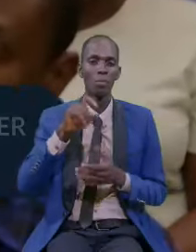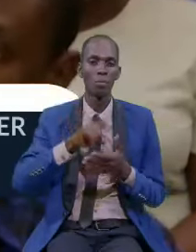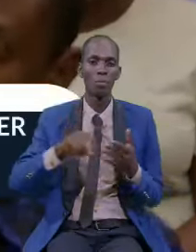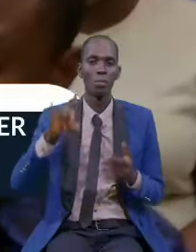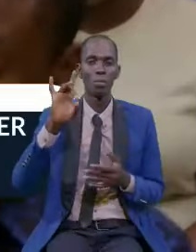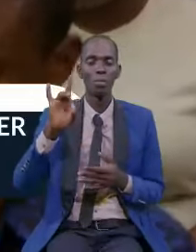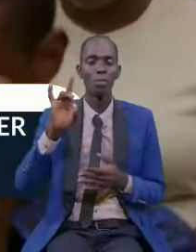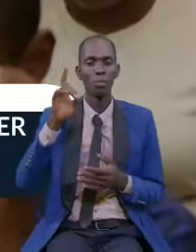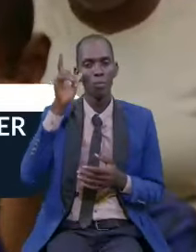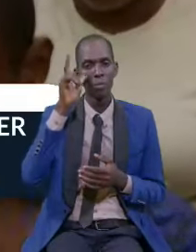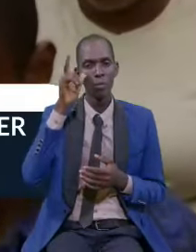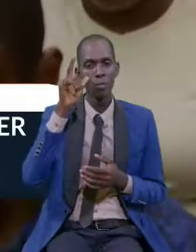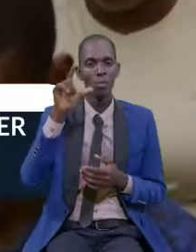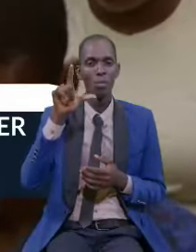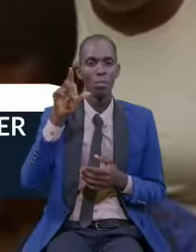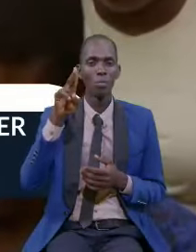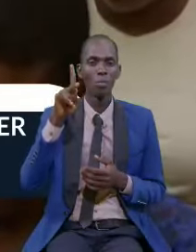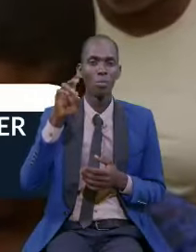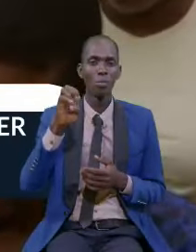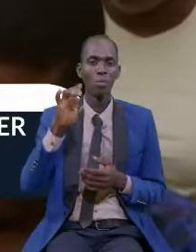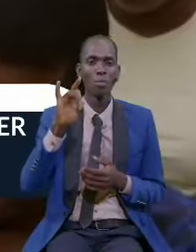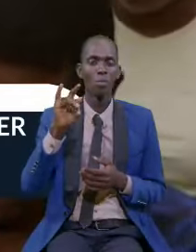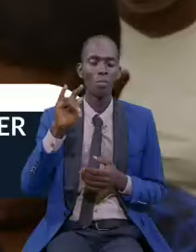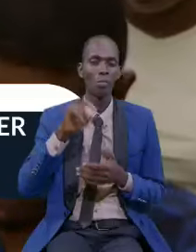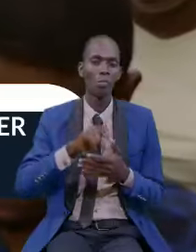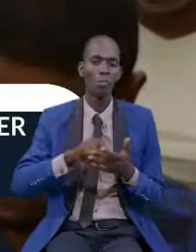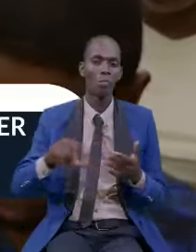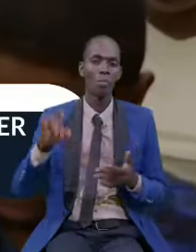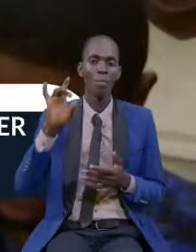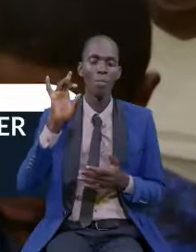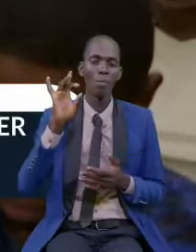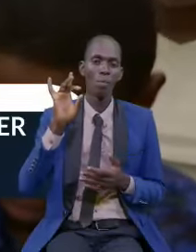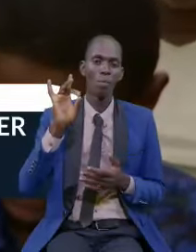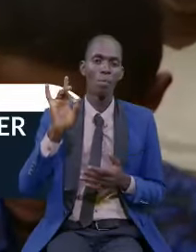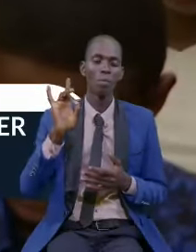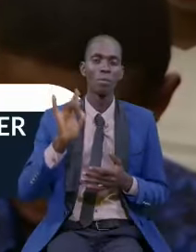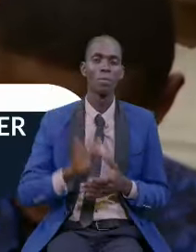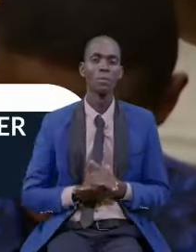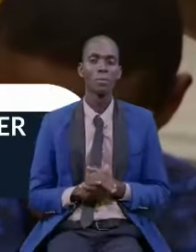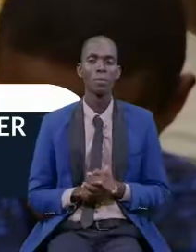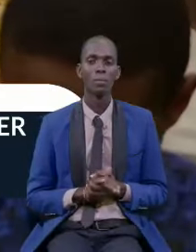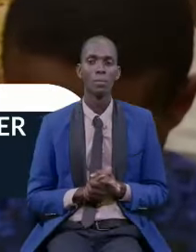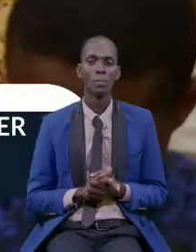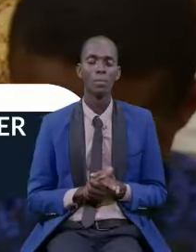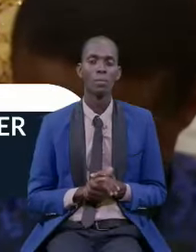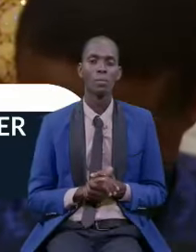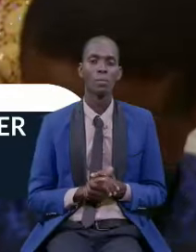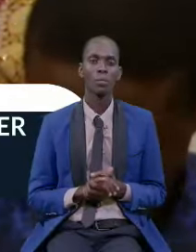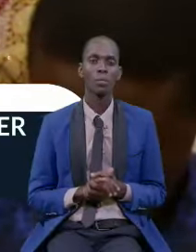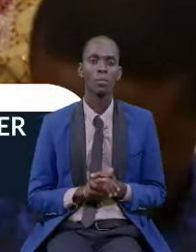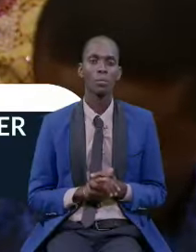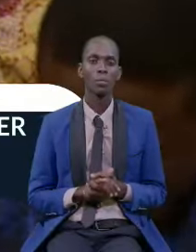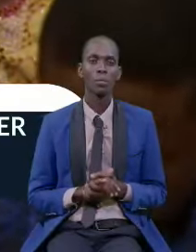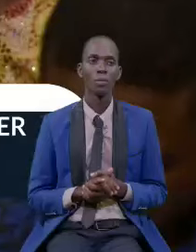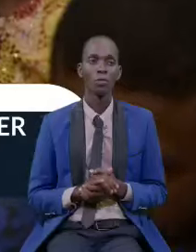Luke chapter 18, we're looking at verse 8 from the